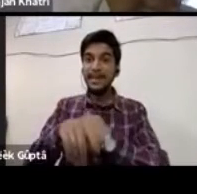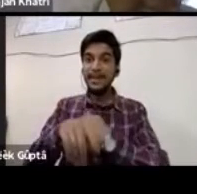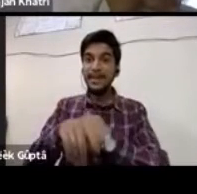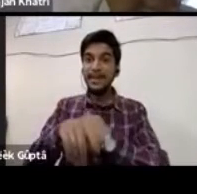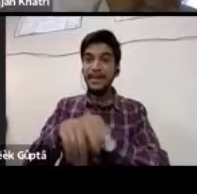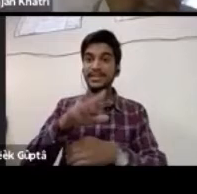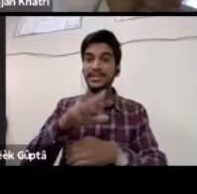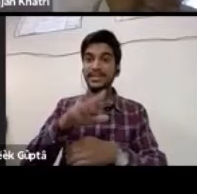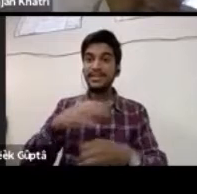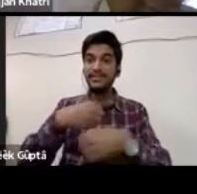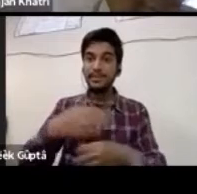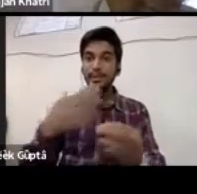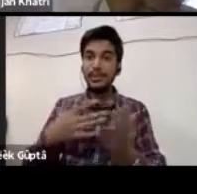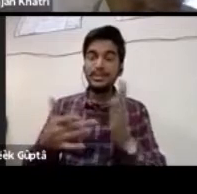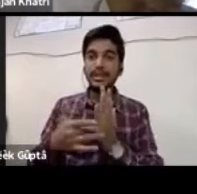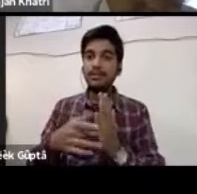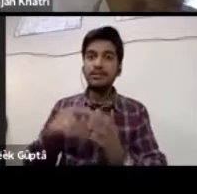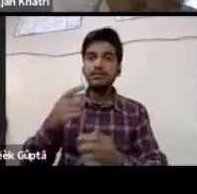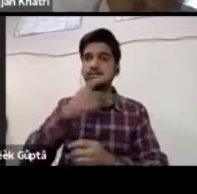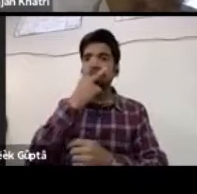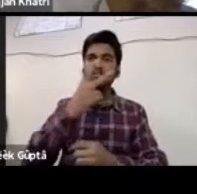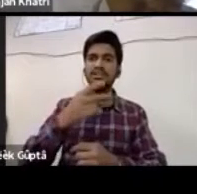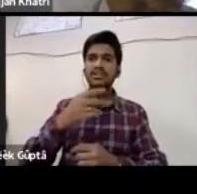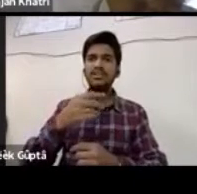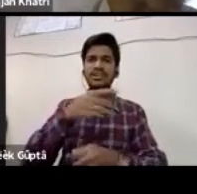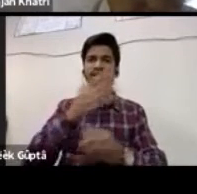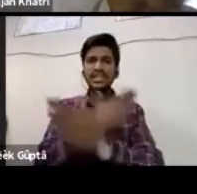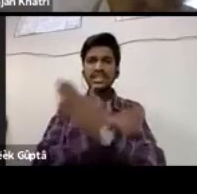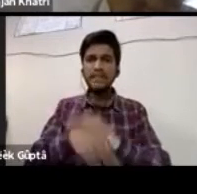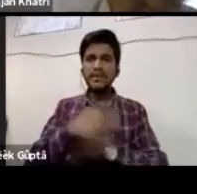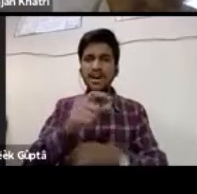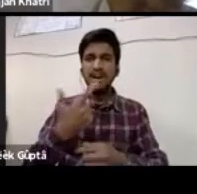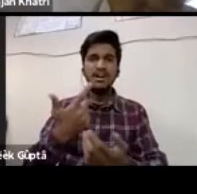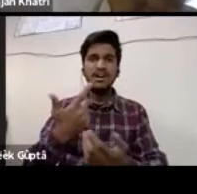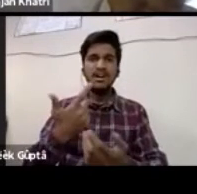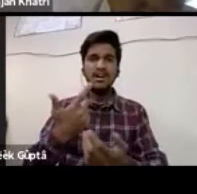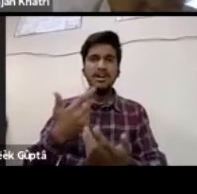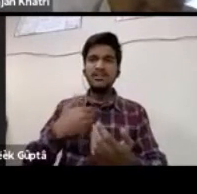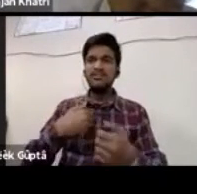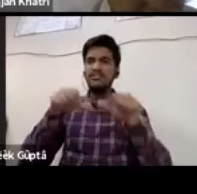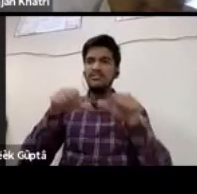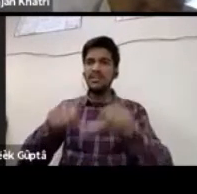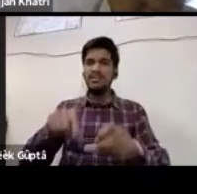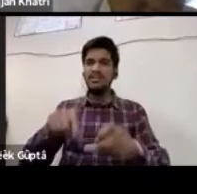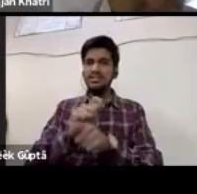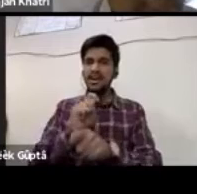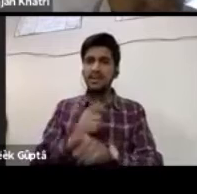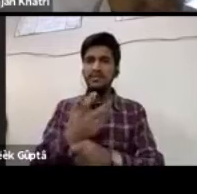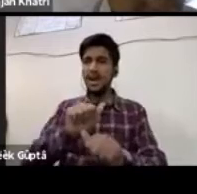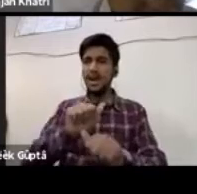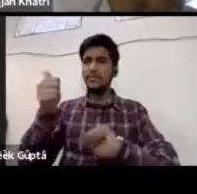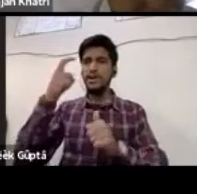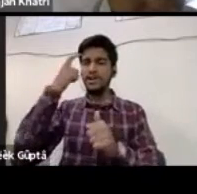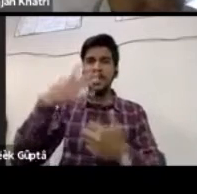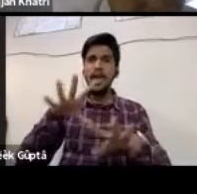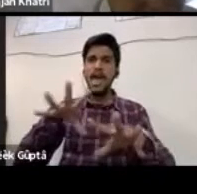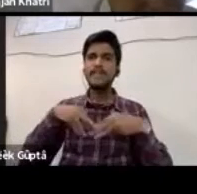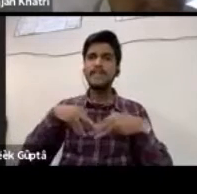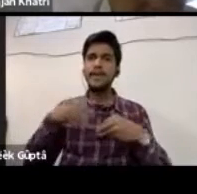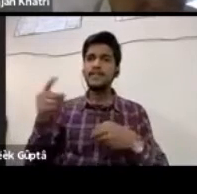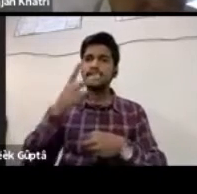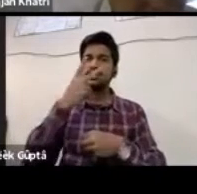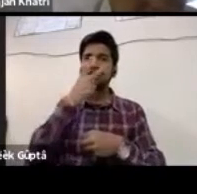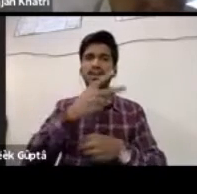faced my pain, or if I had gone with the beliefs of what other people around me told me, I would have never loved